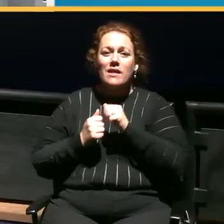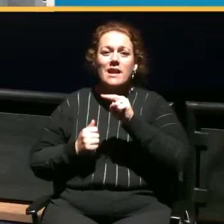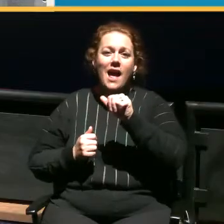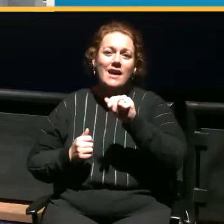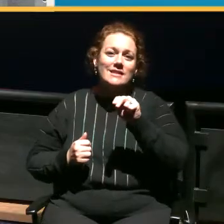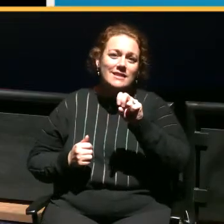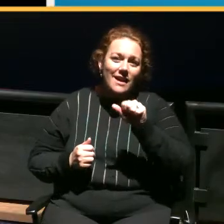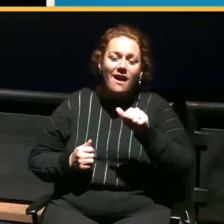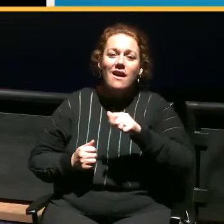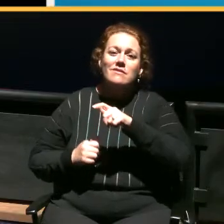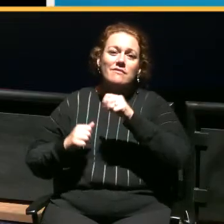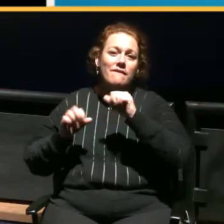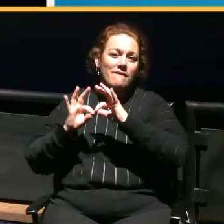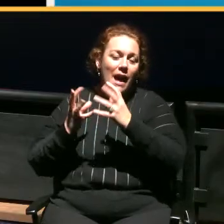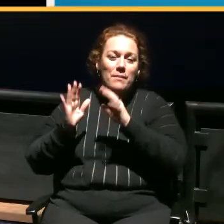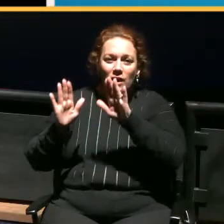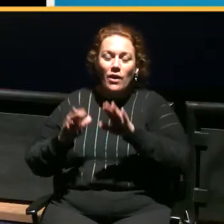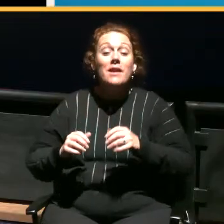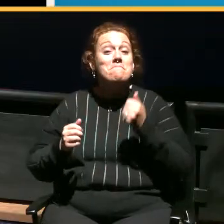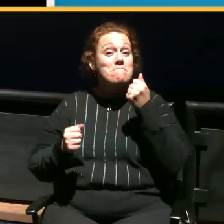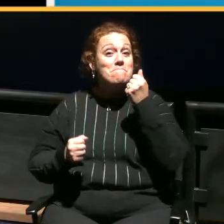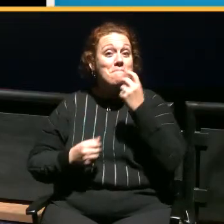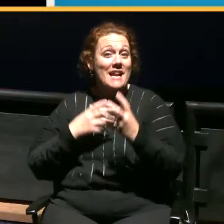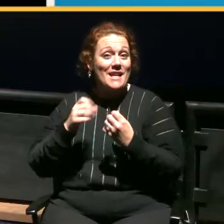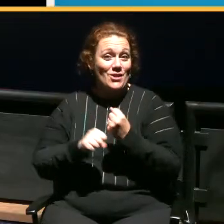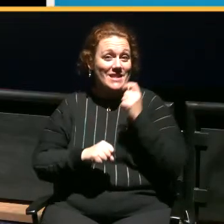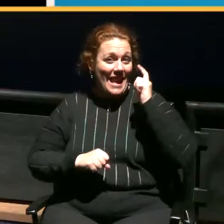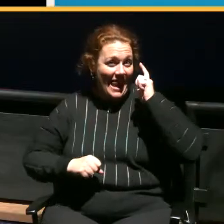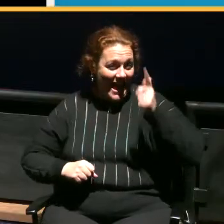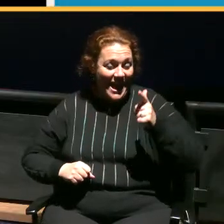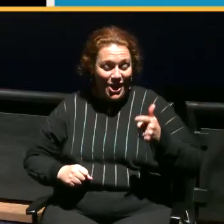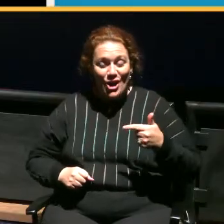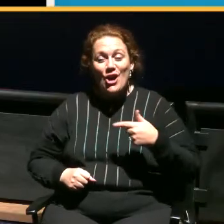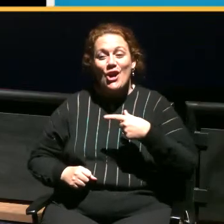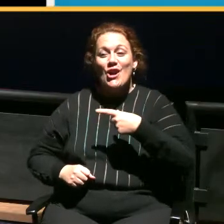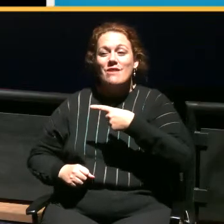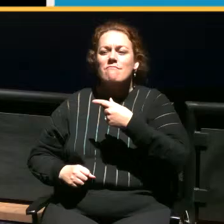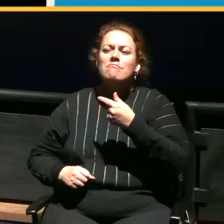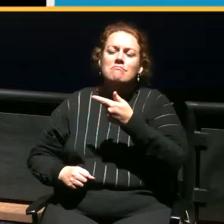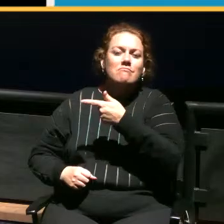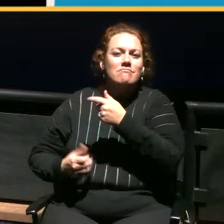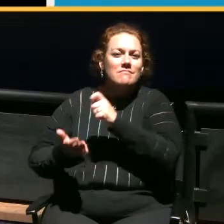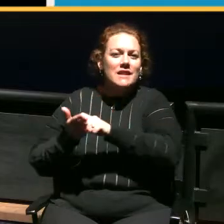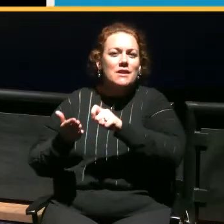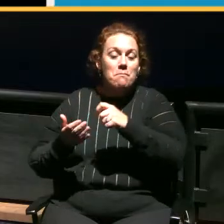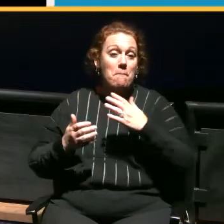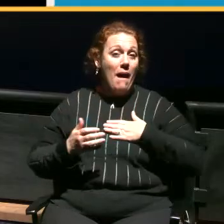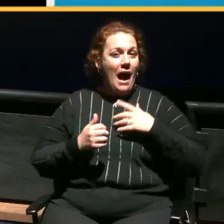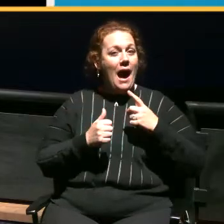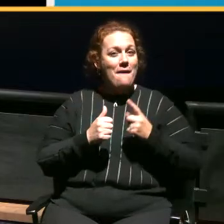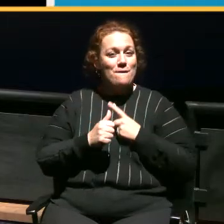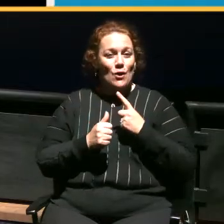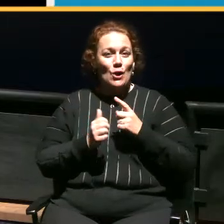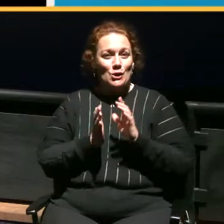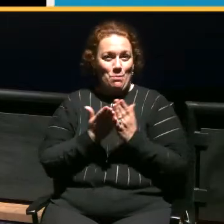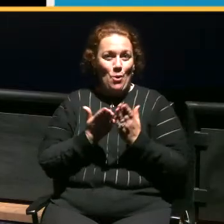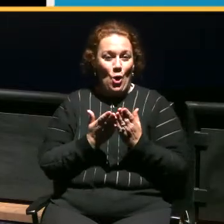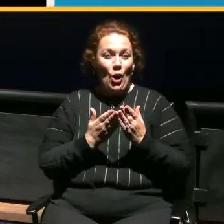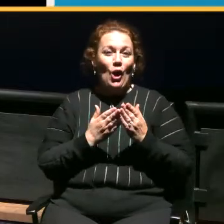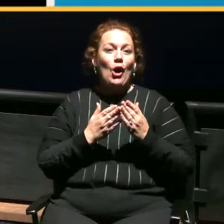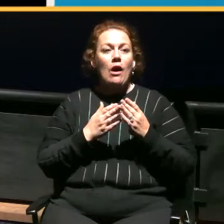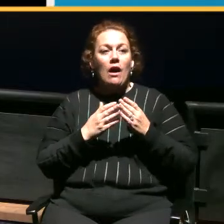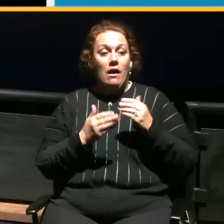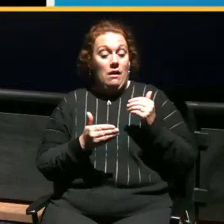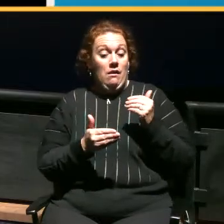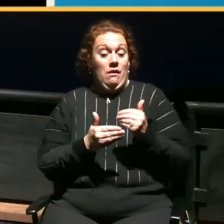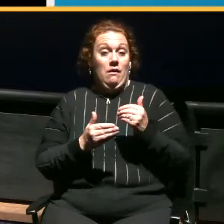know them. And years later, when you mentioned a couple of books, and when my first book came out, when it was coming